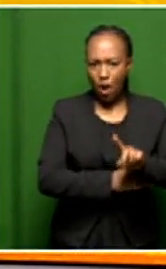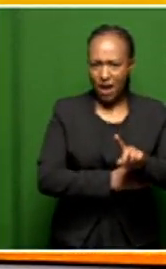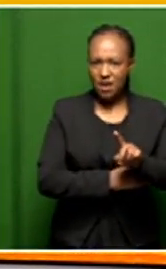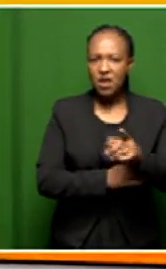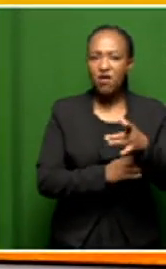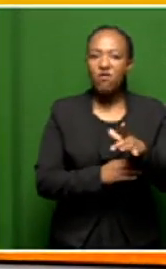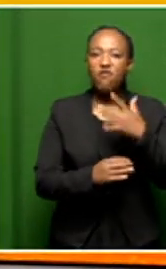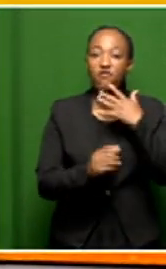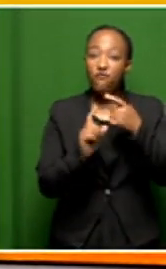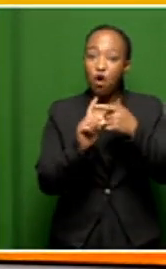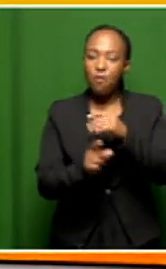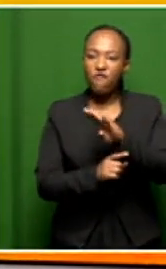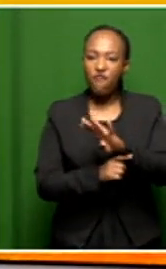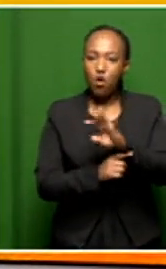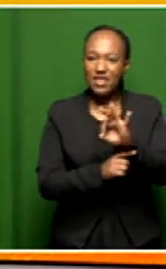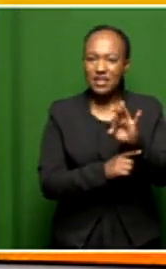402,401 of the